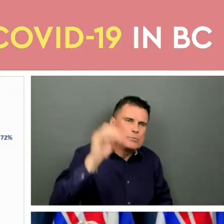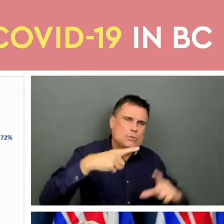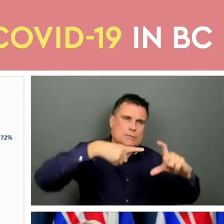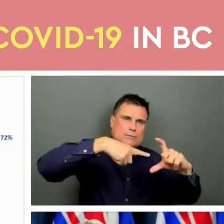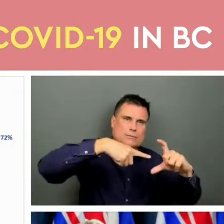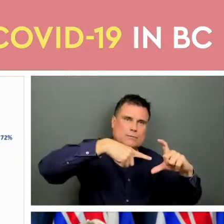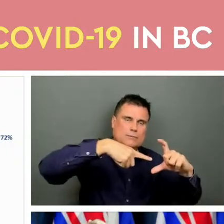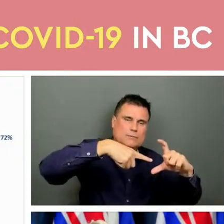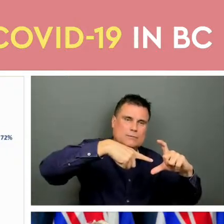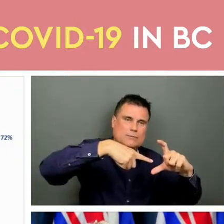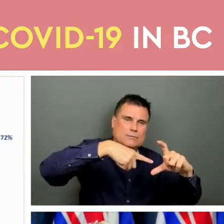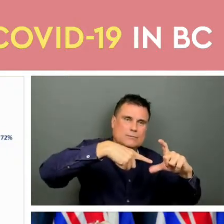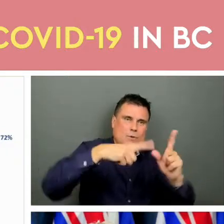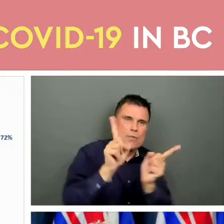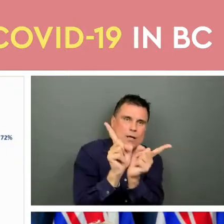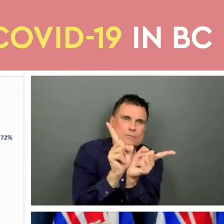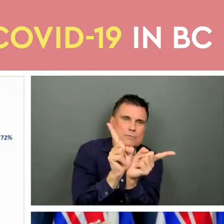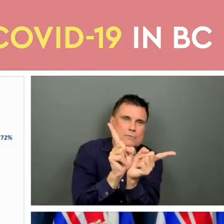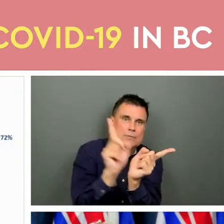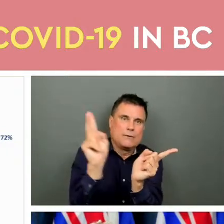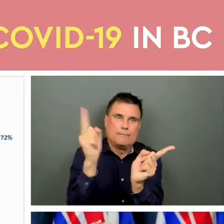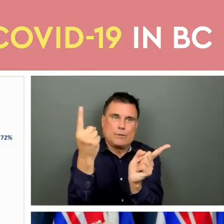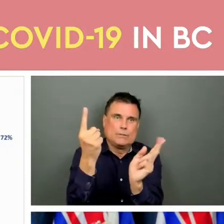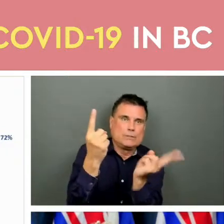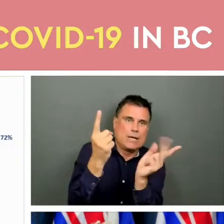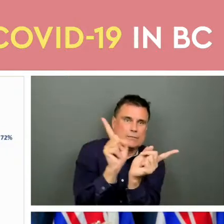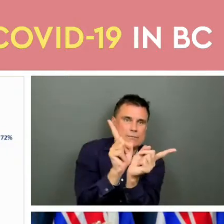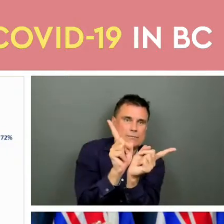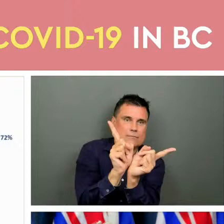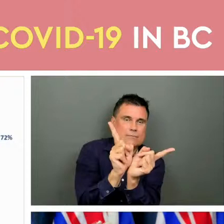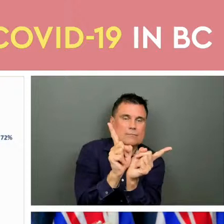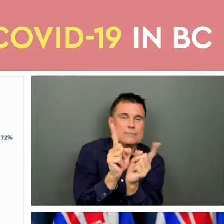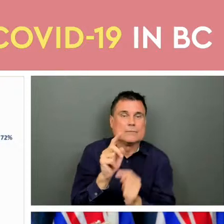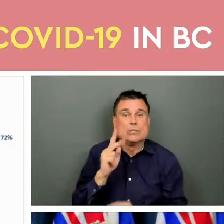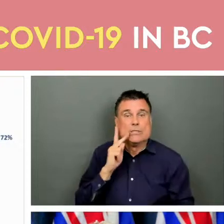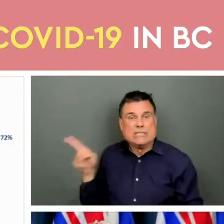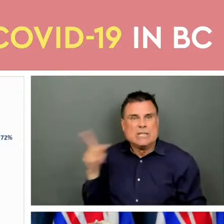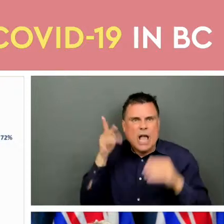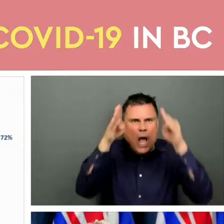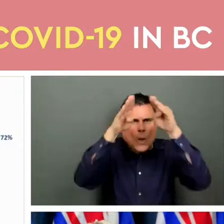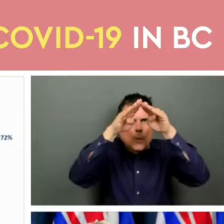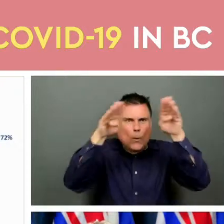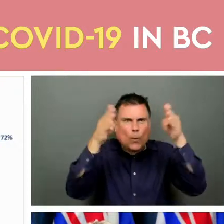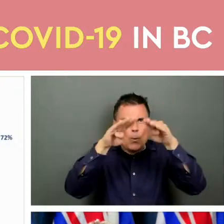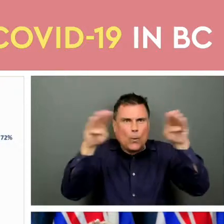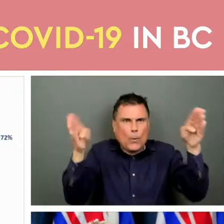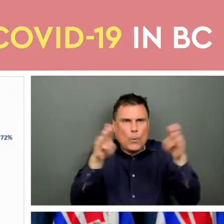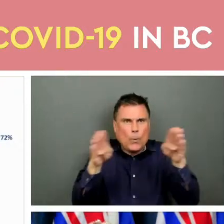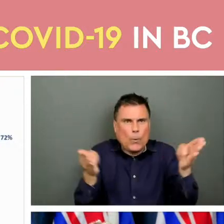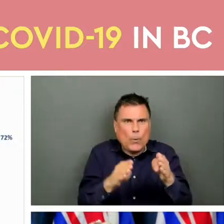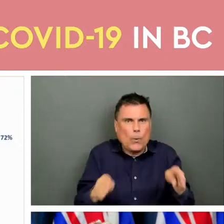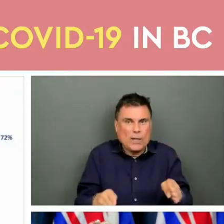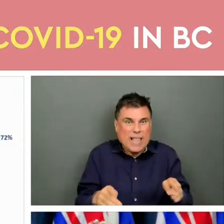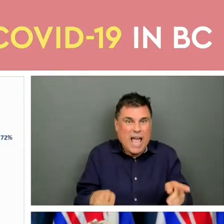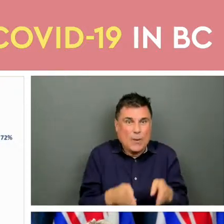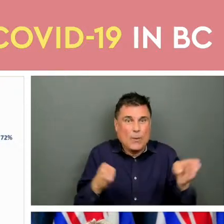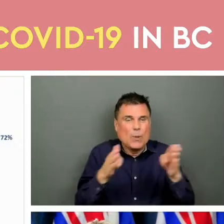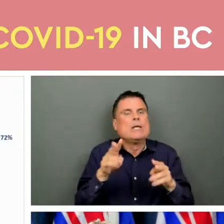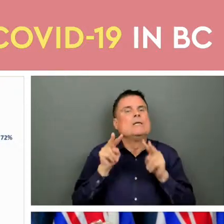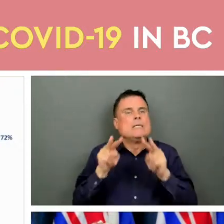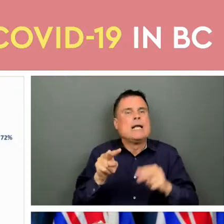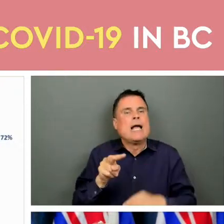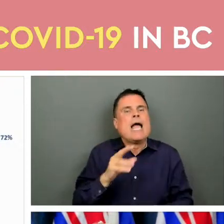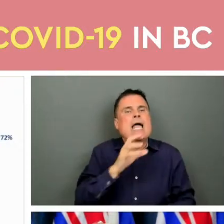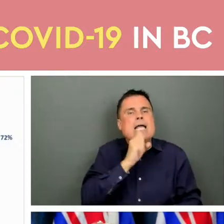What we call a population pyramid on the left-hand side gives you an idea of the size of each age cohort and